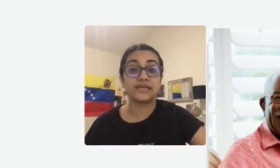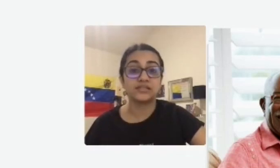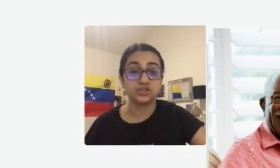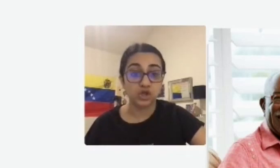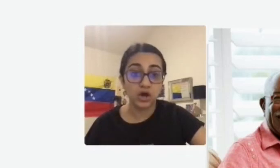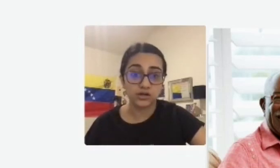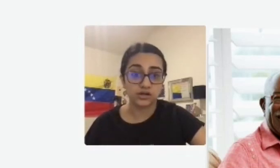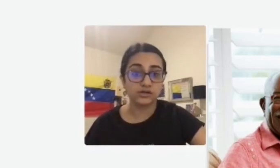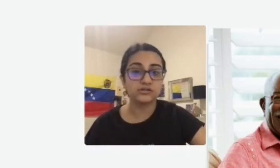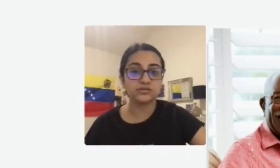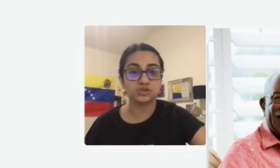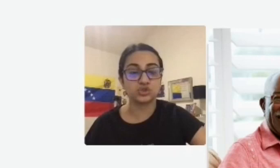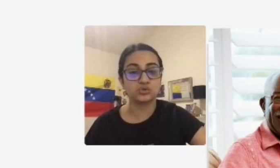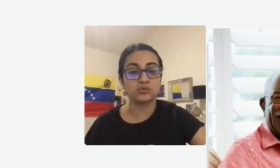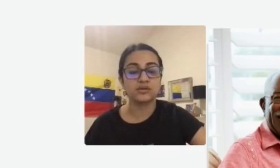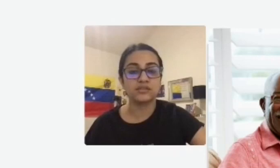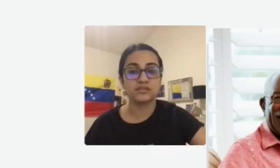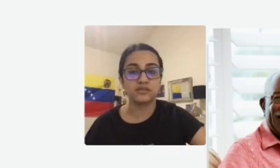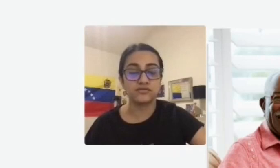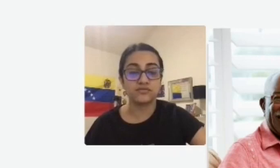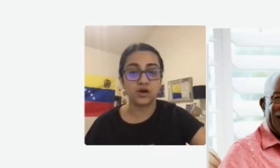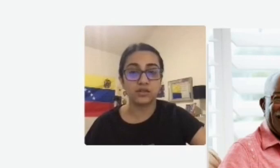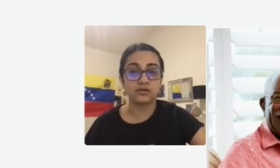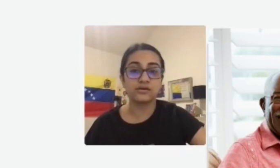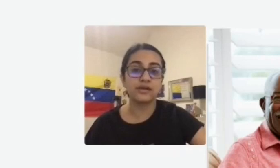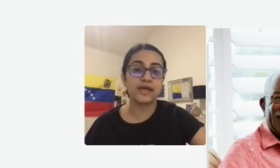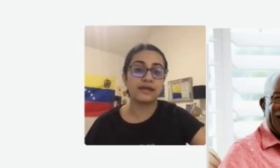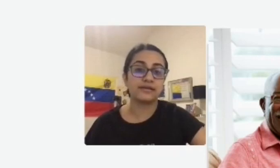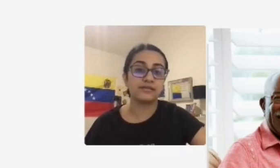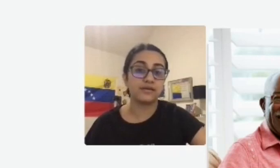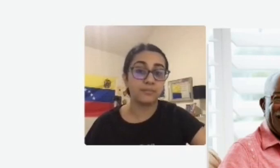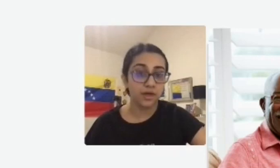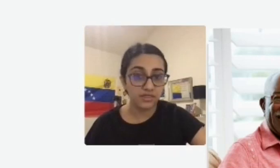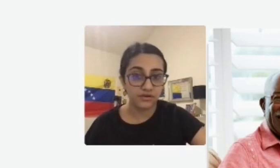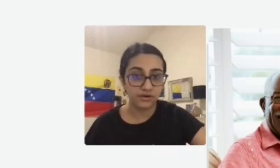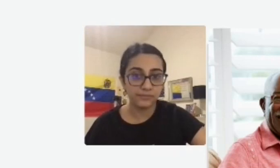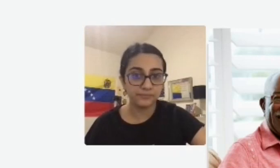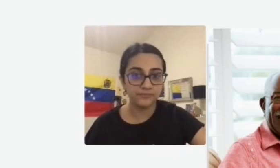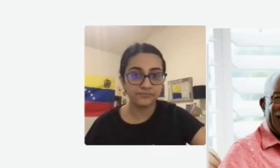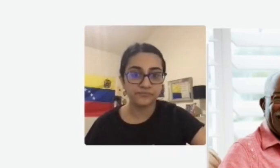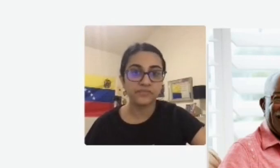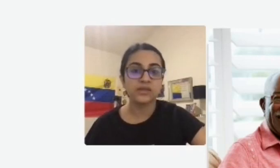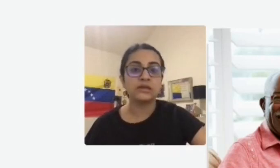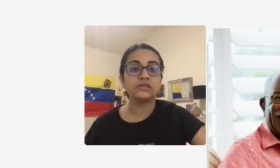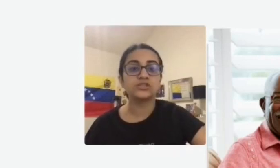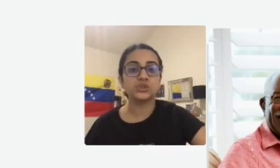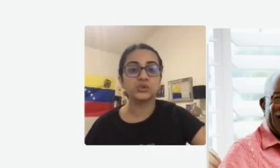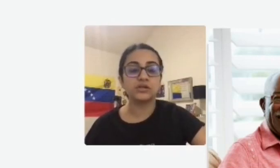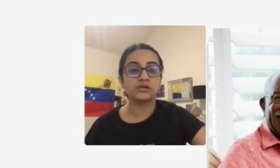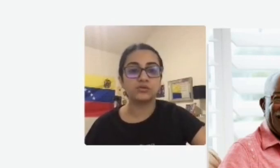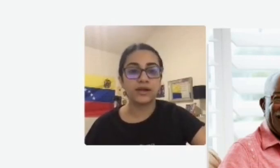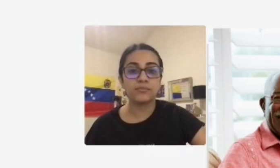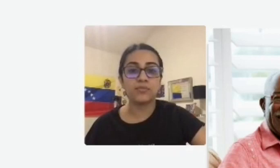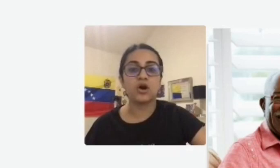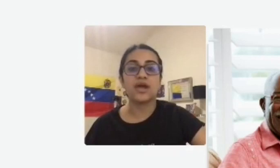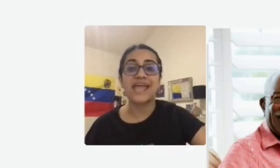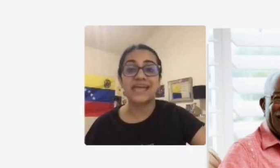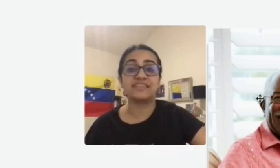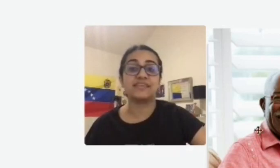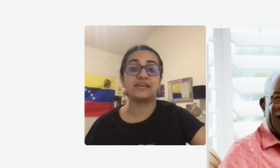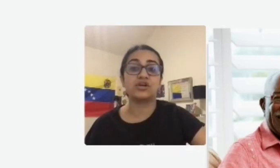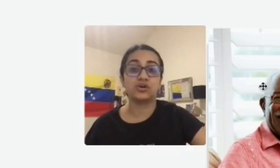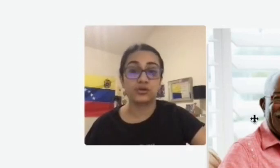or the daughter to the father and the mother, to the